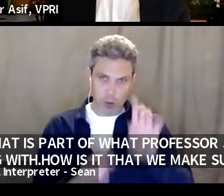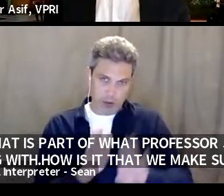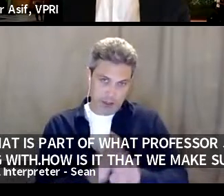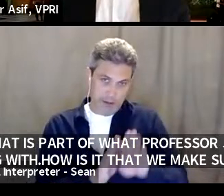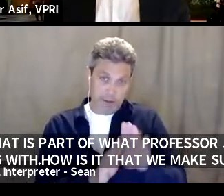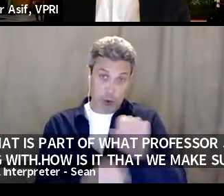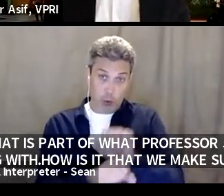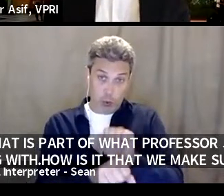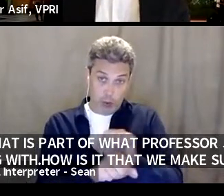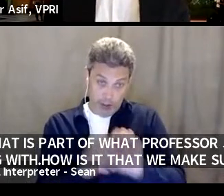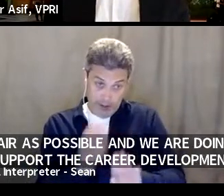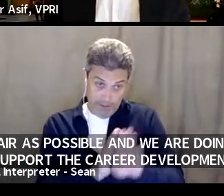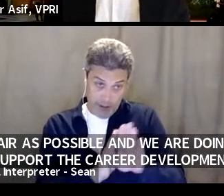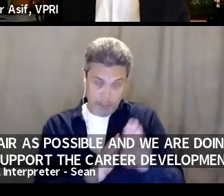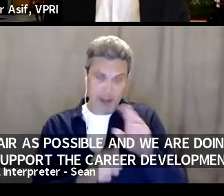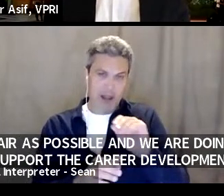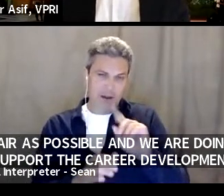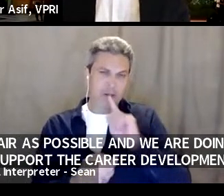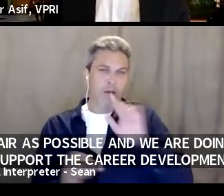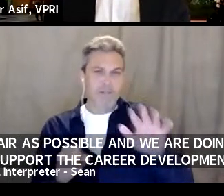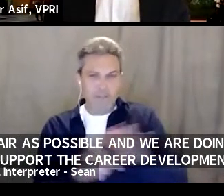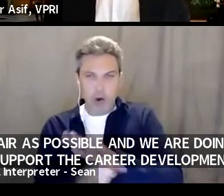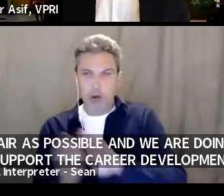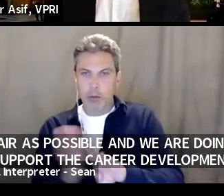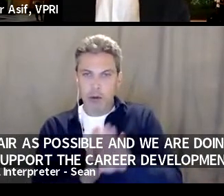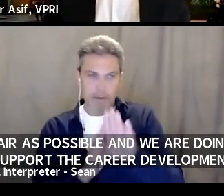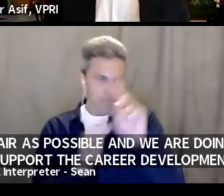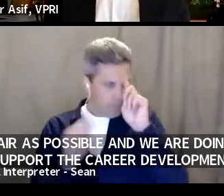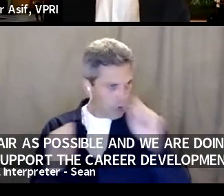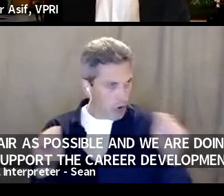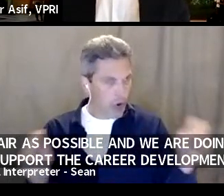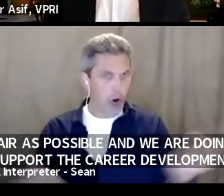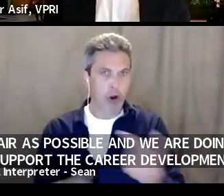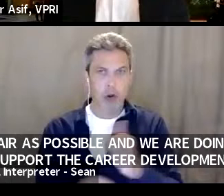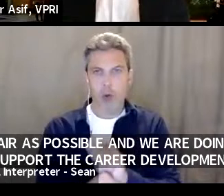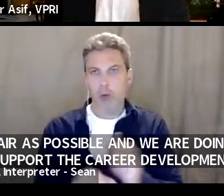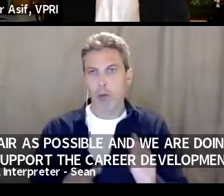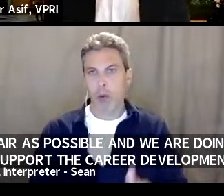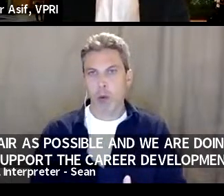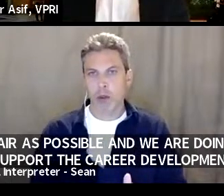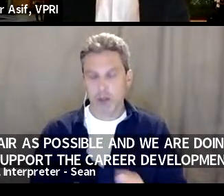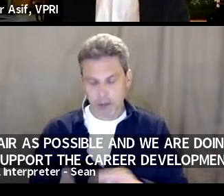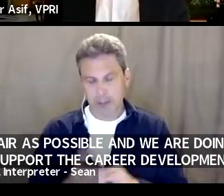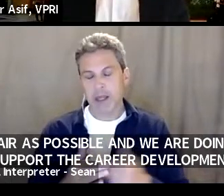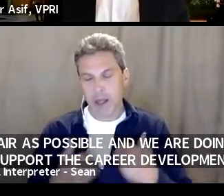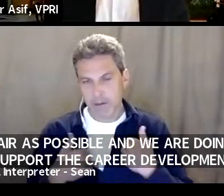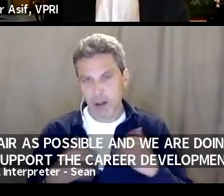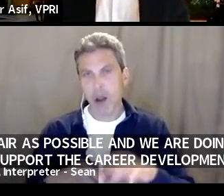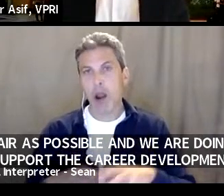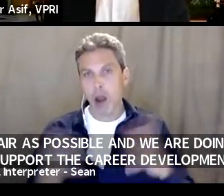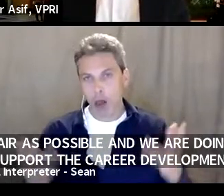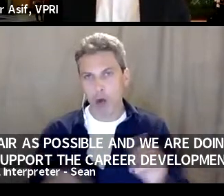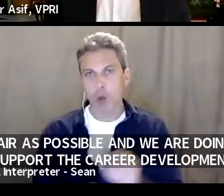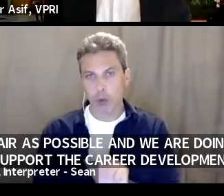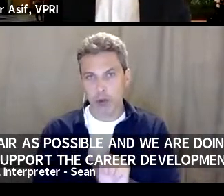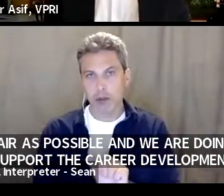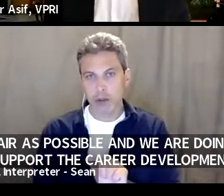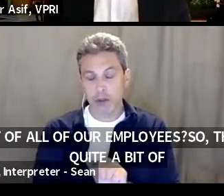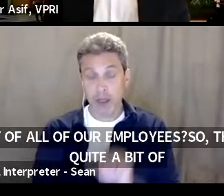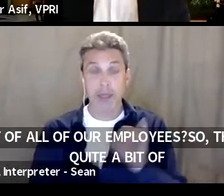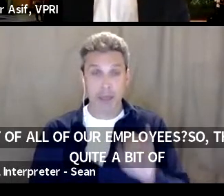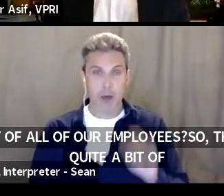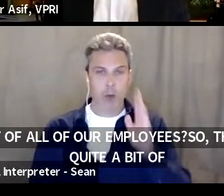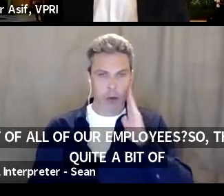our employees? So there really is quite a bit of work underway, and it's going to be exciting to be able to communicate about